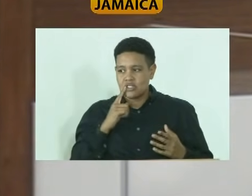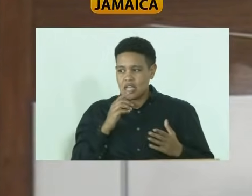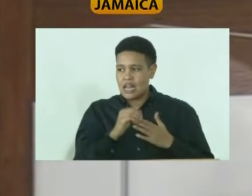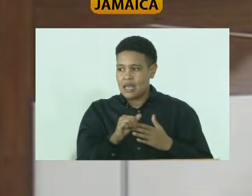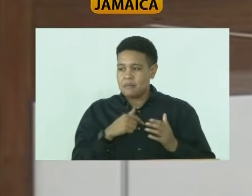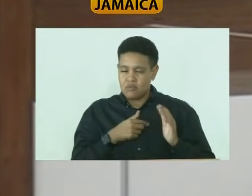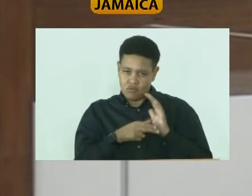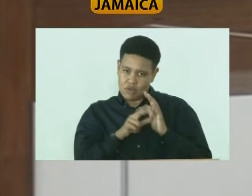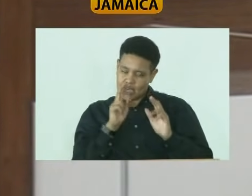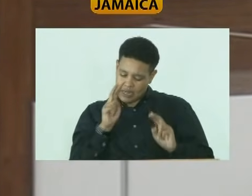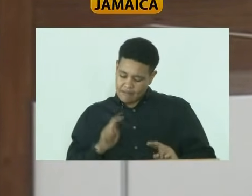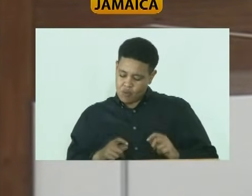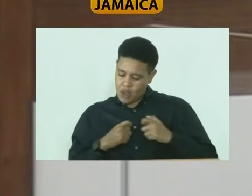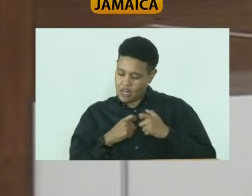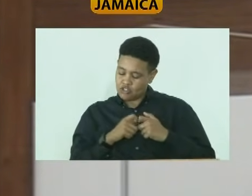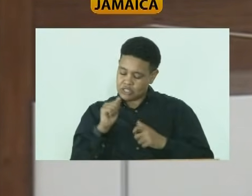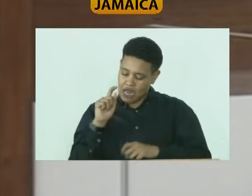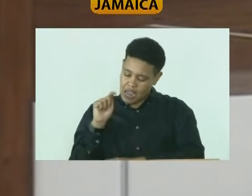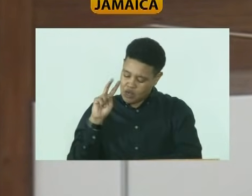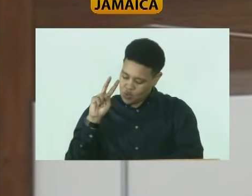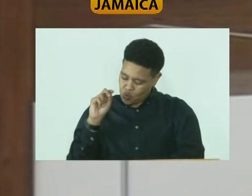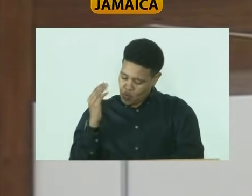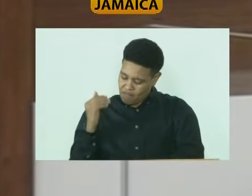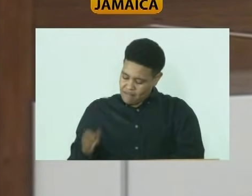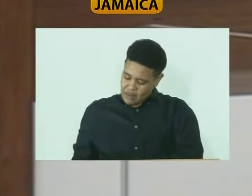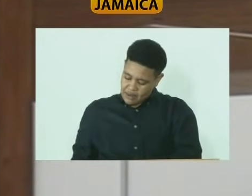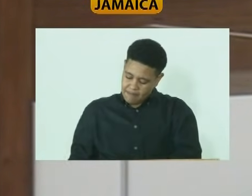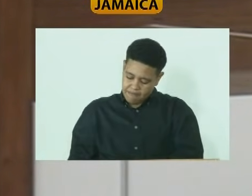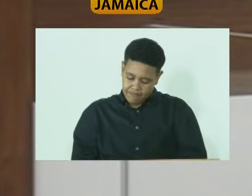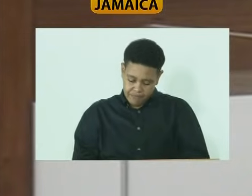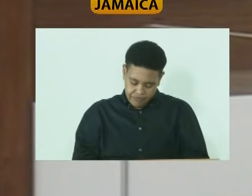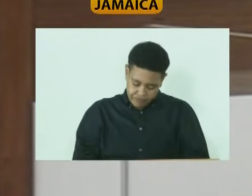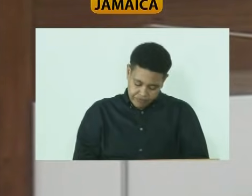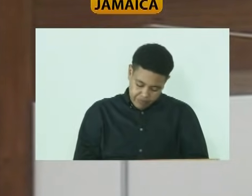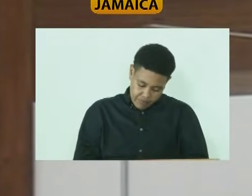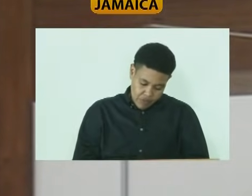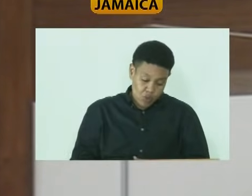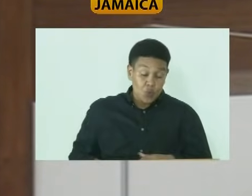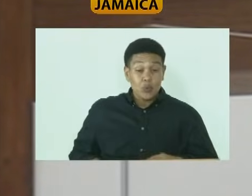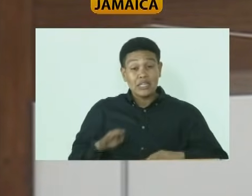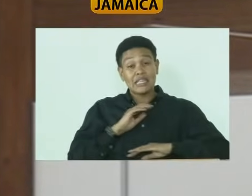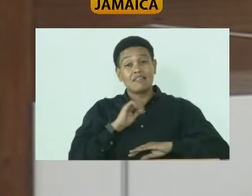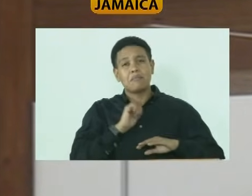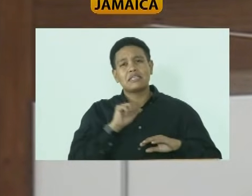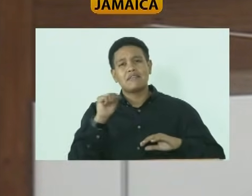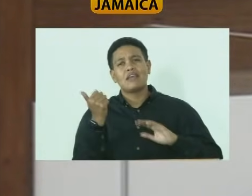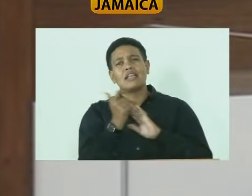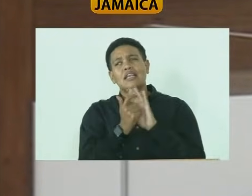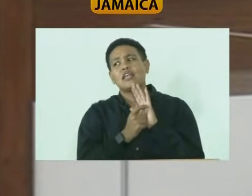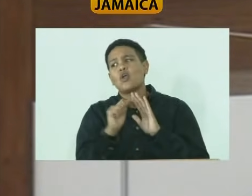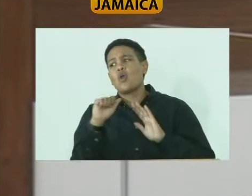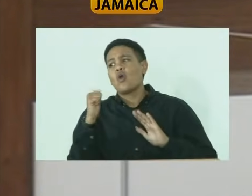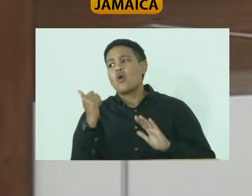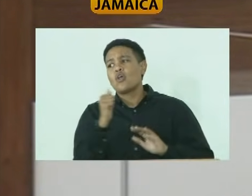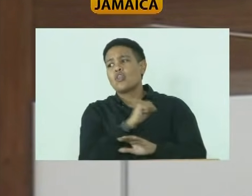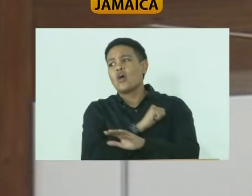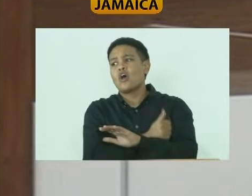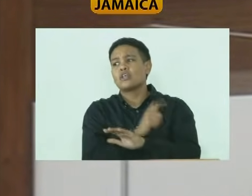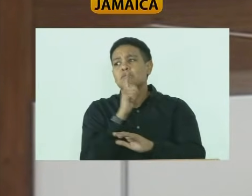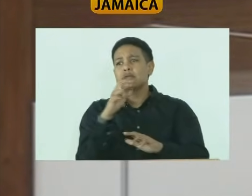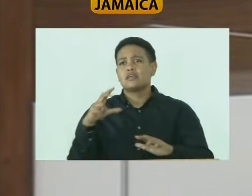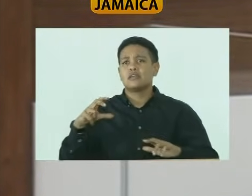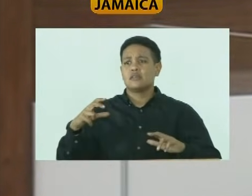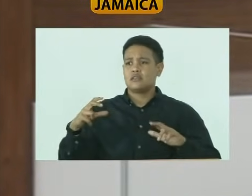the Electricity Act 2015 to satisfy myself of any legal or other authority that may be vested in the minister